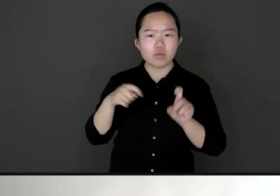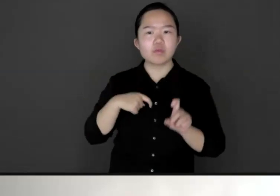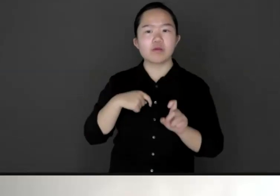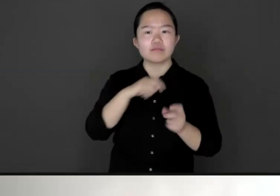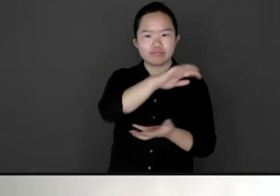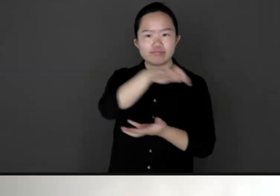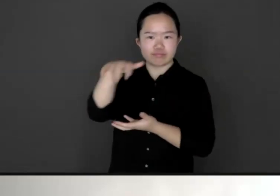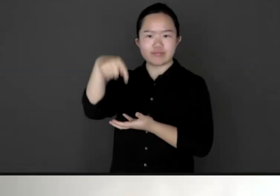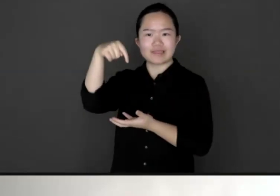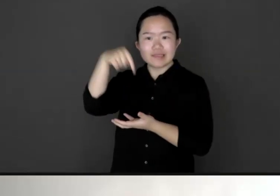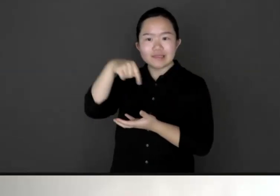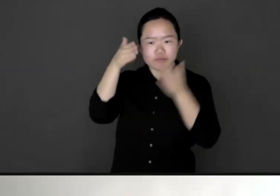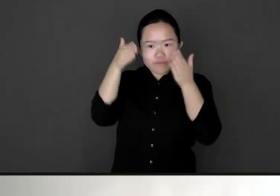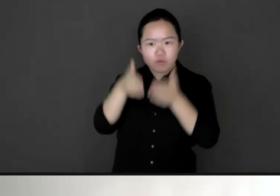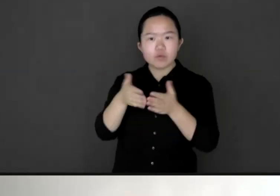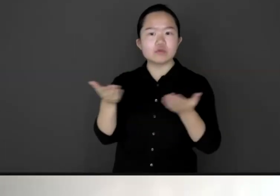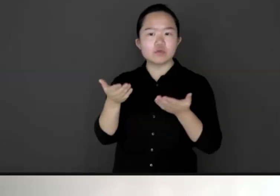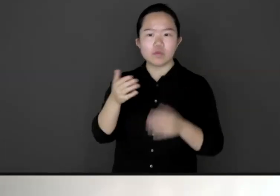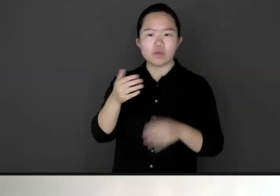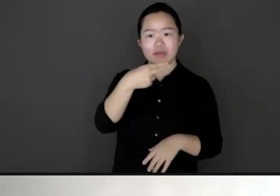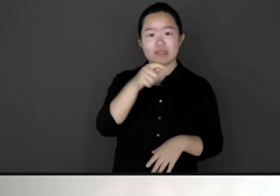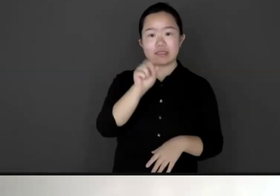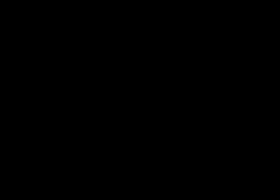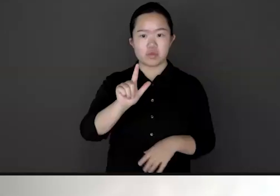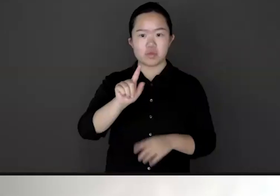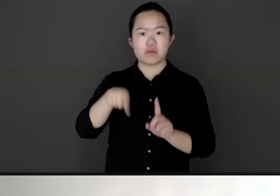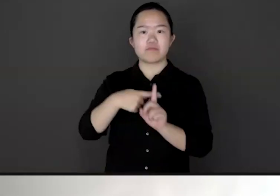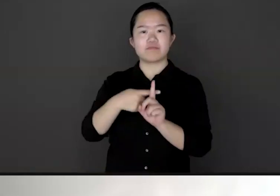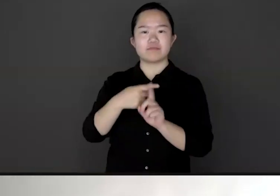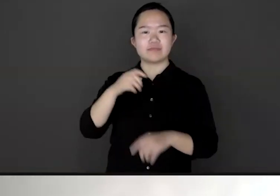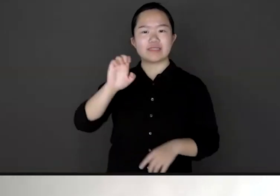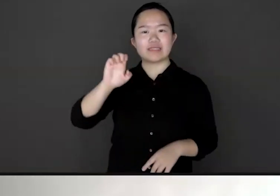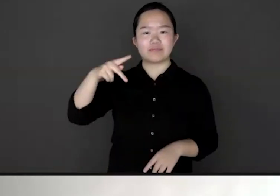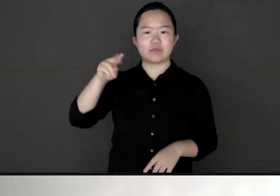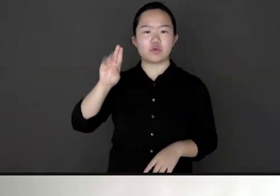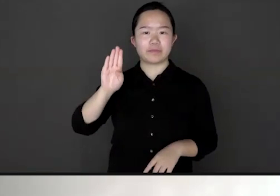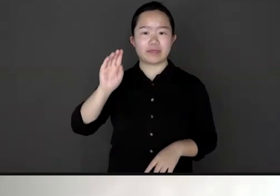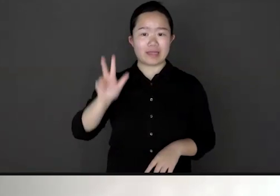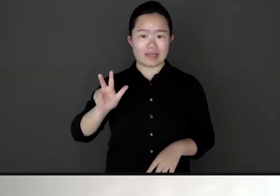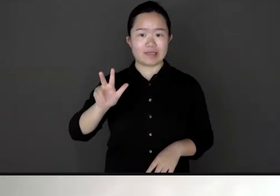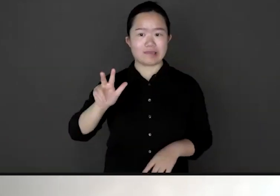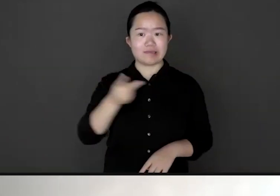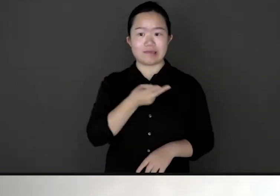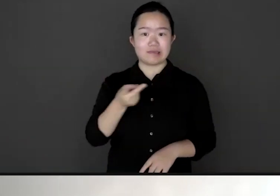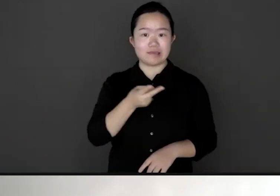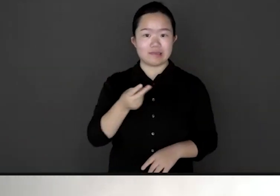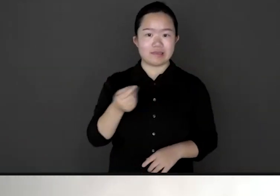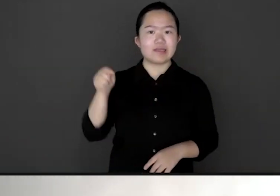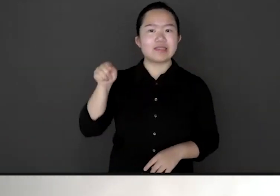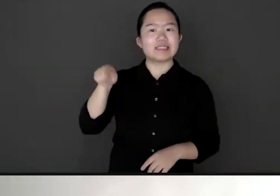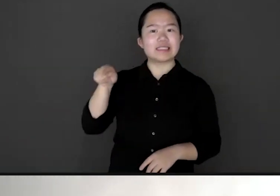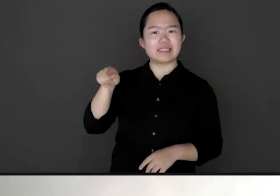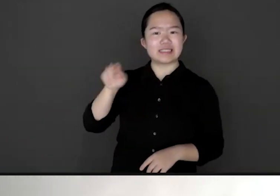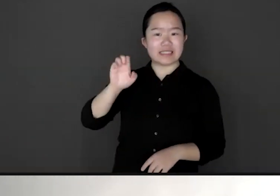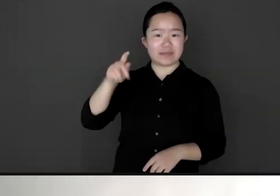in HTML and they would be perfect. And the whole thought did solve the problem, right? But we yet get textbooks